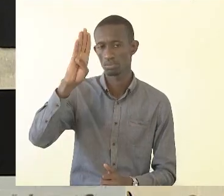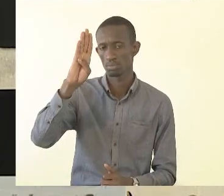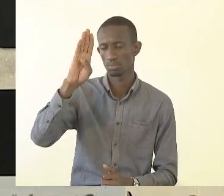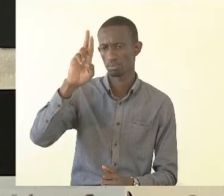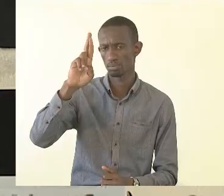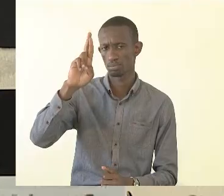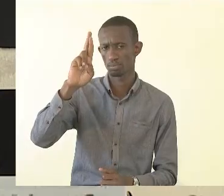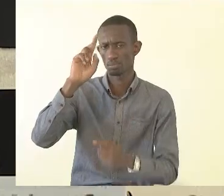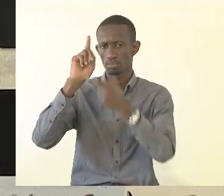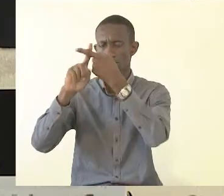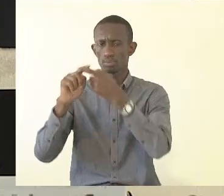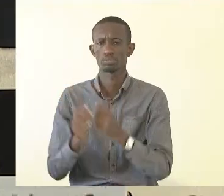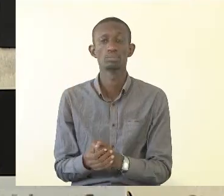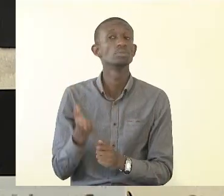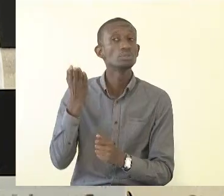of